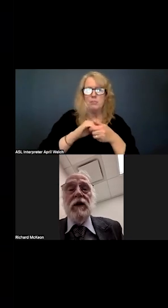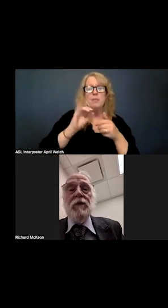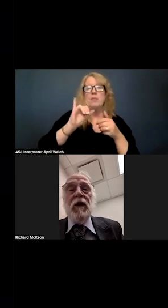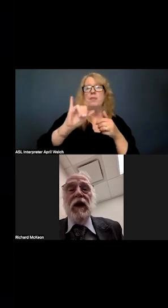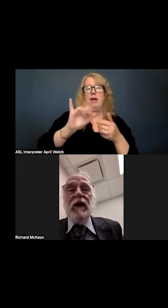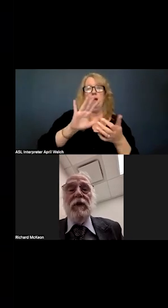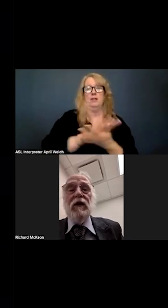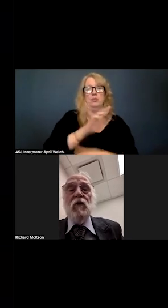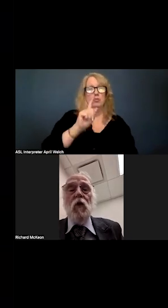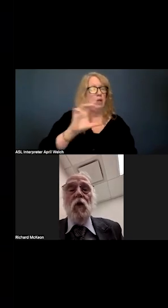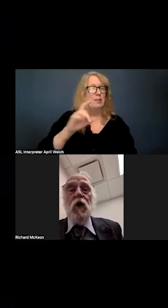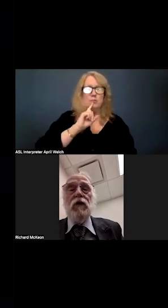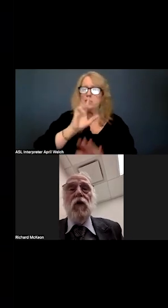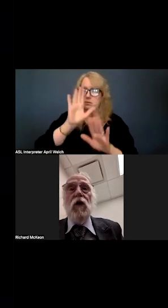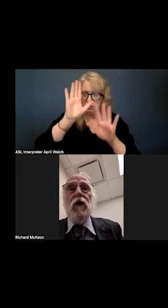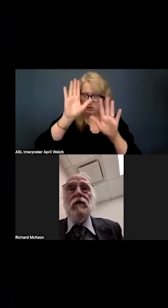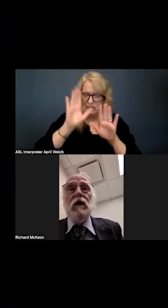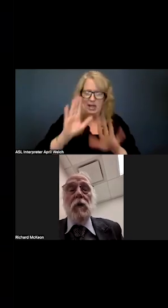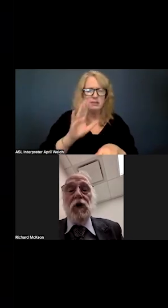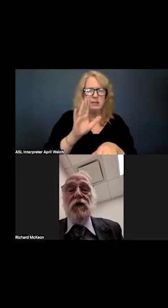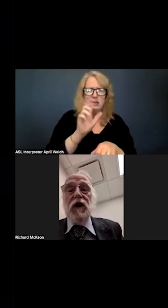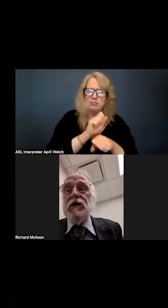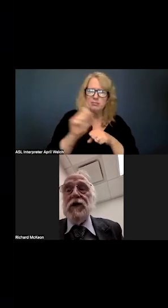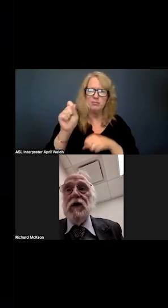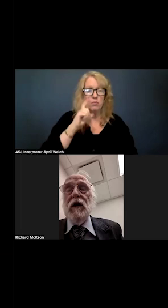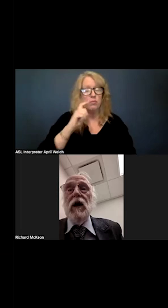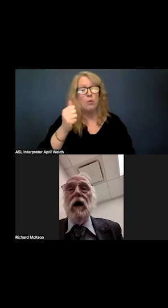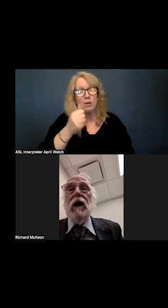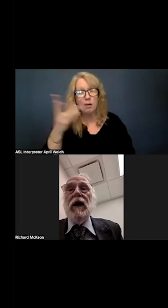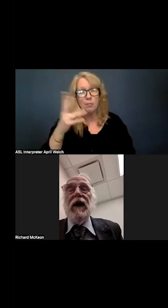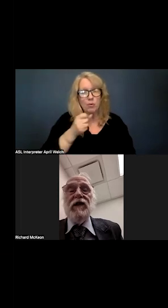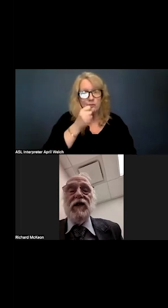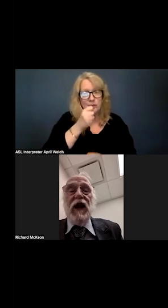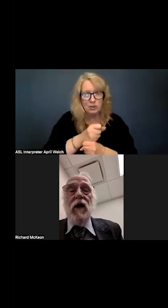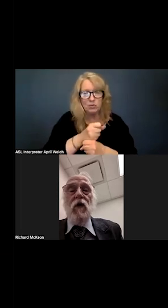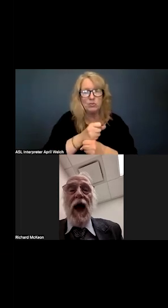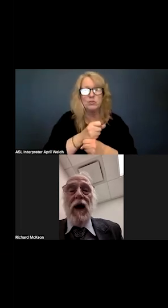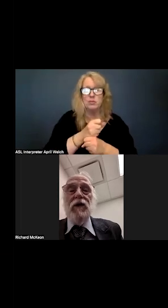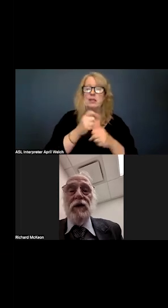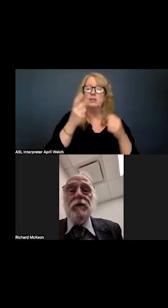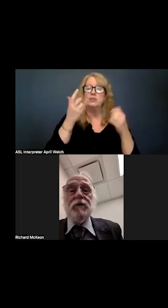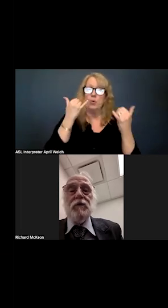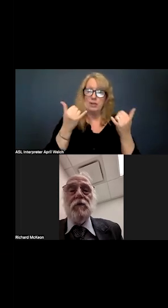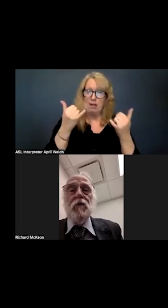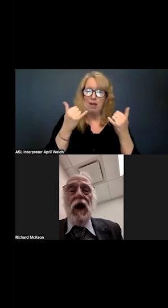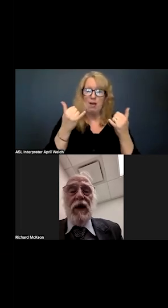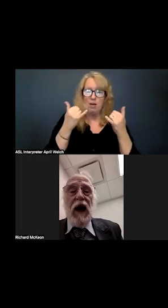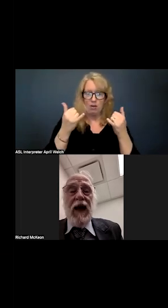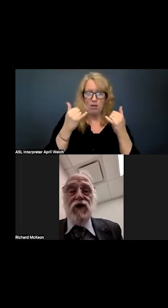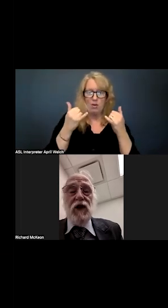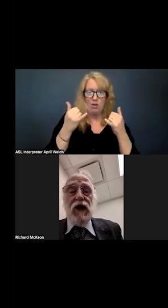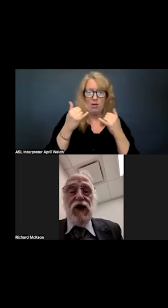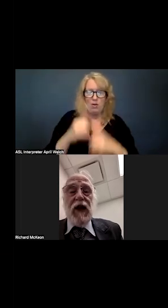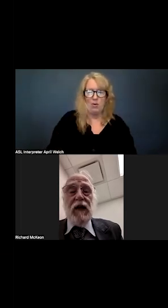document that has been in work for a couple of years and is now out. And